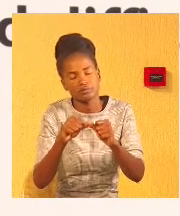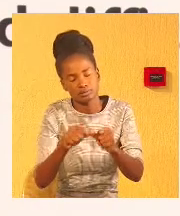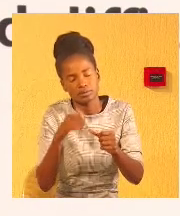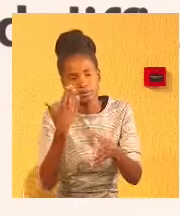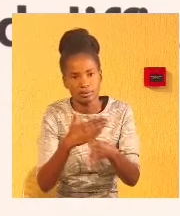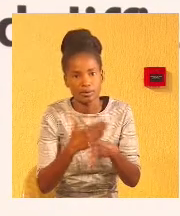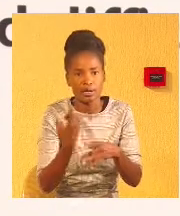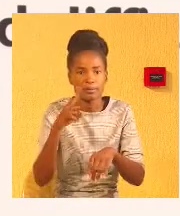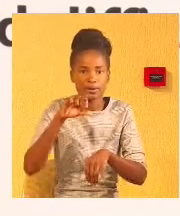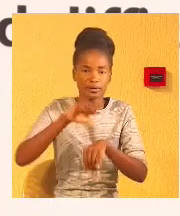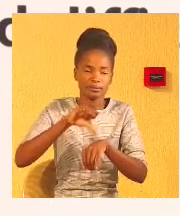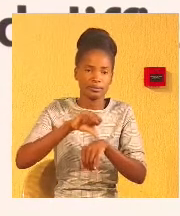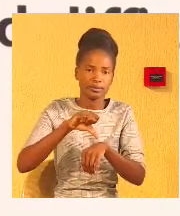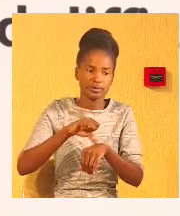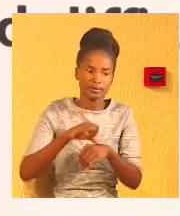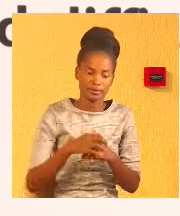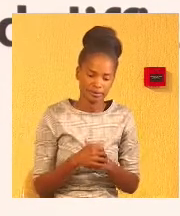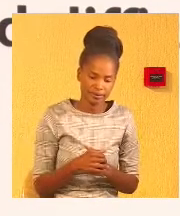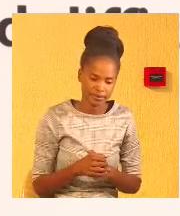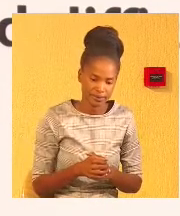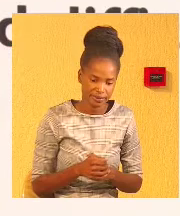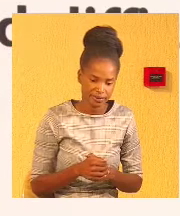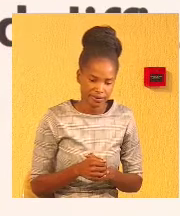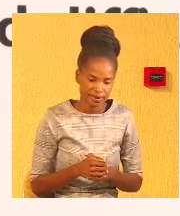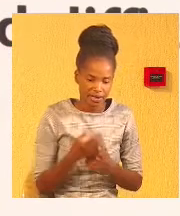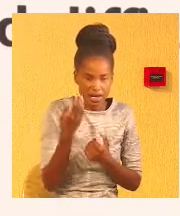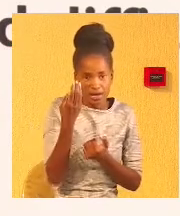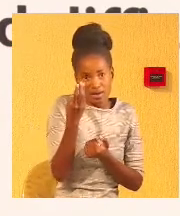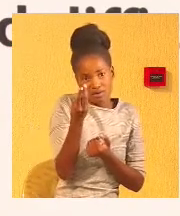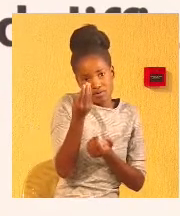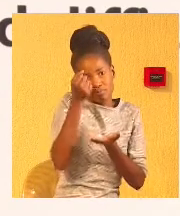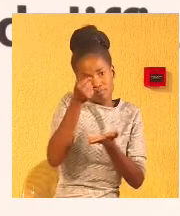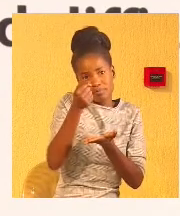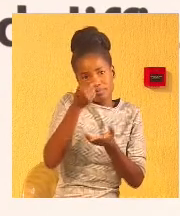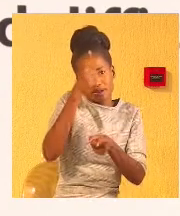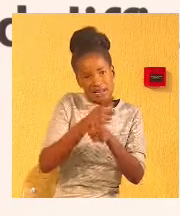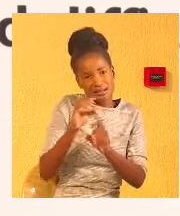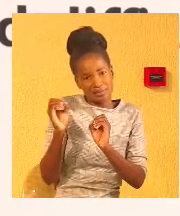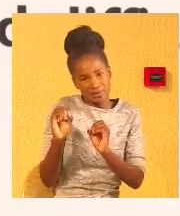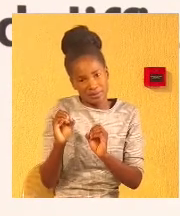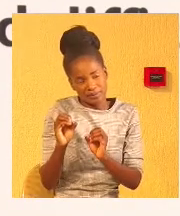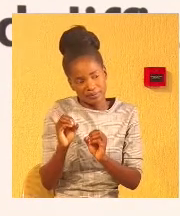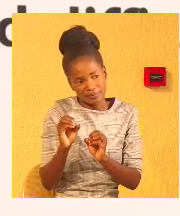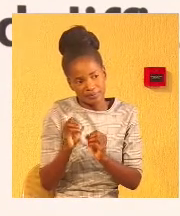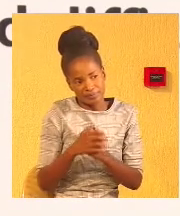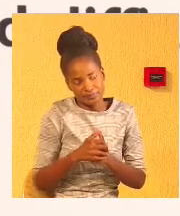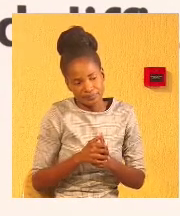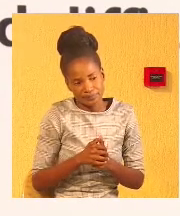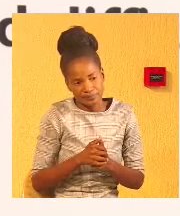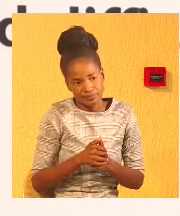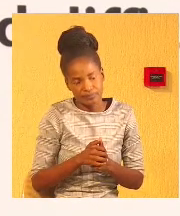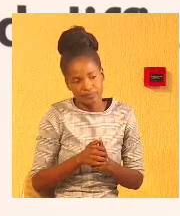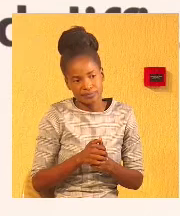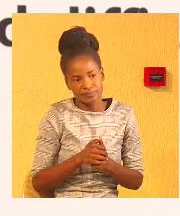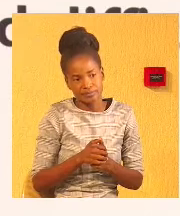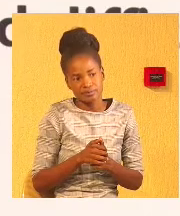Unfortunately, because of funding constraints by the operating entity, which